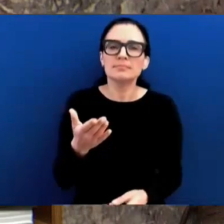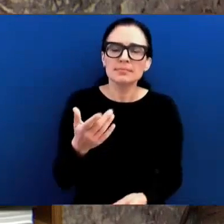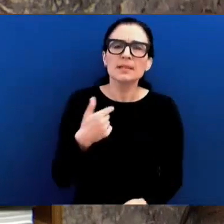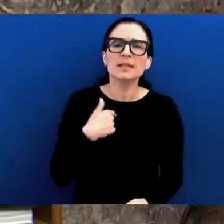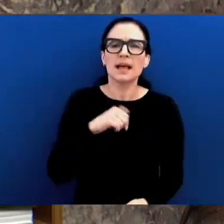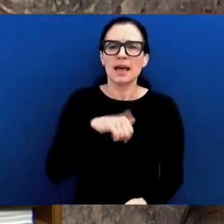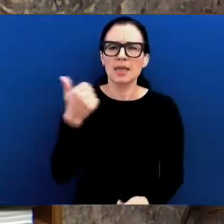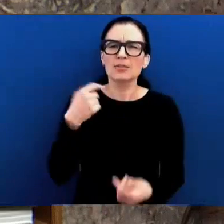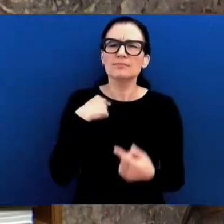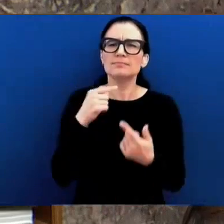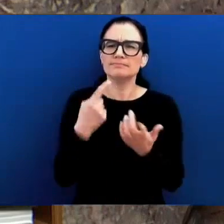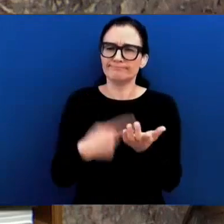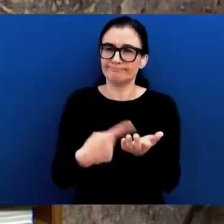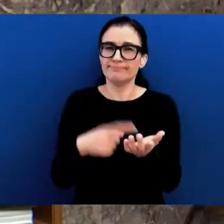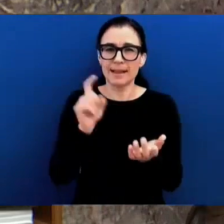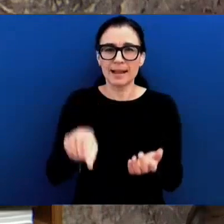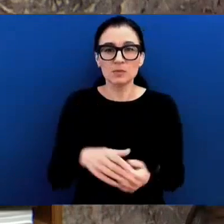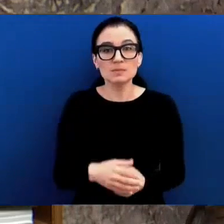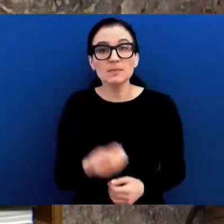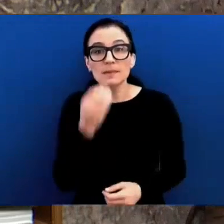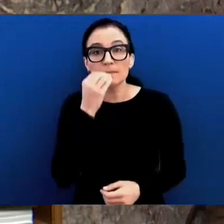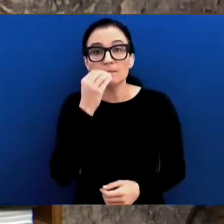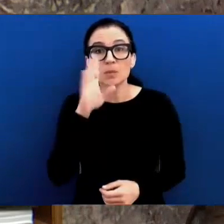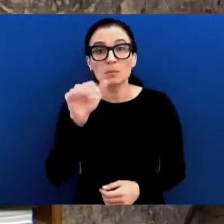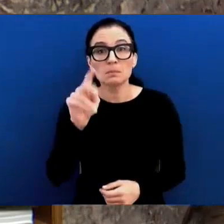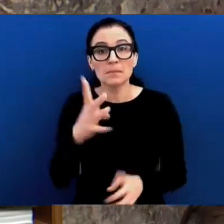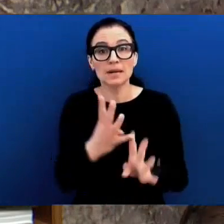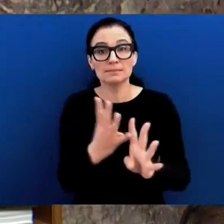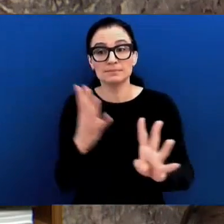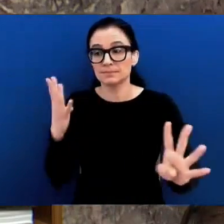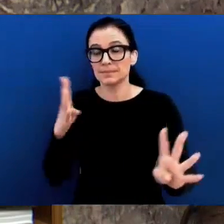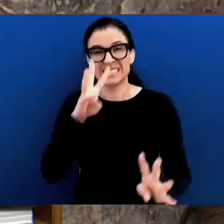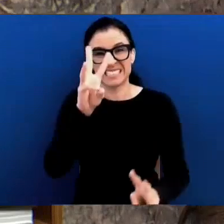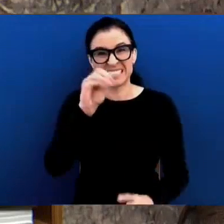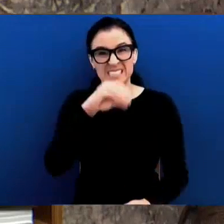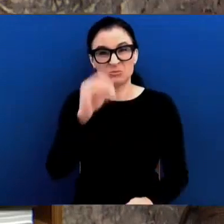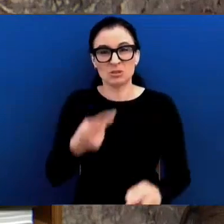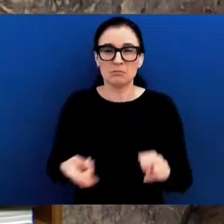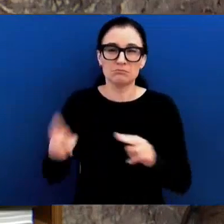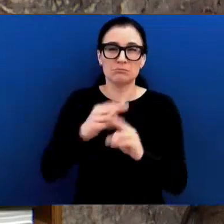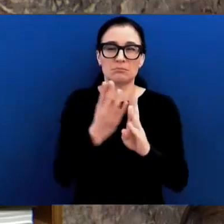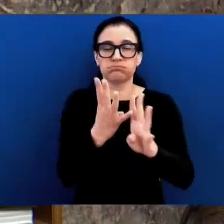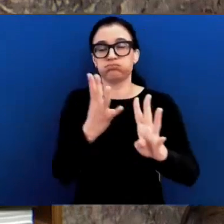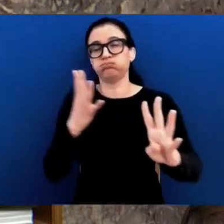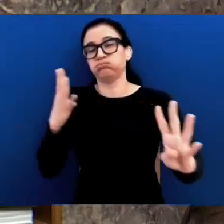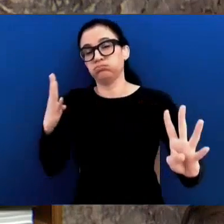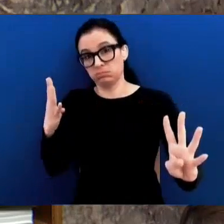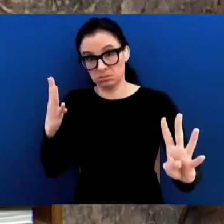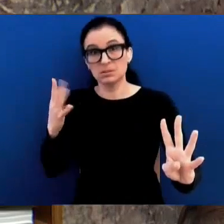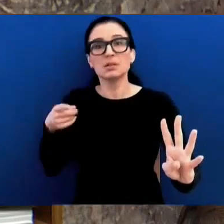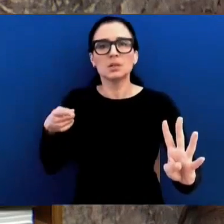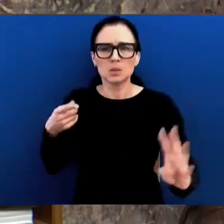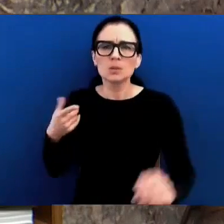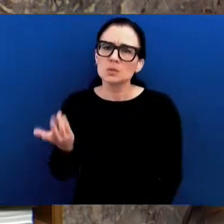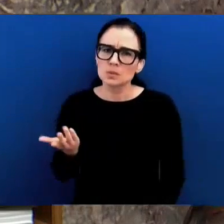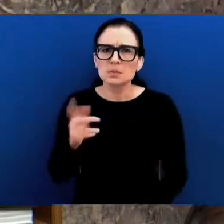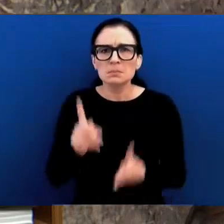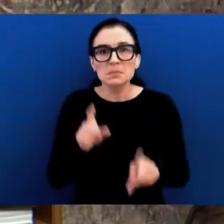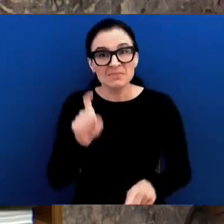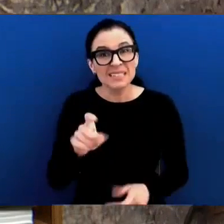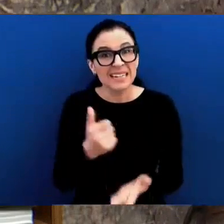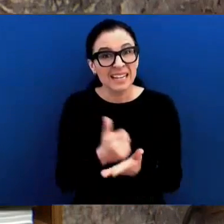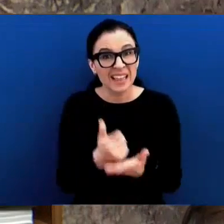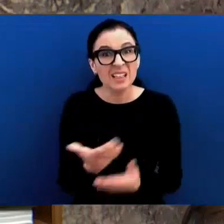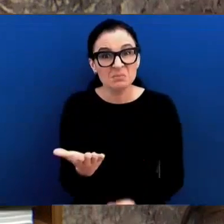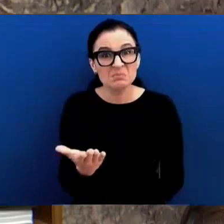increase by 60%. And meanwhile, who are the NDP really helping out? Well, under this Premier, annual